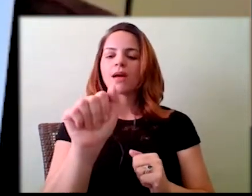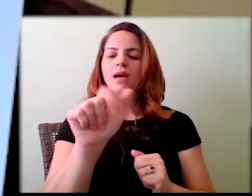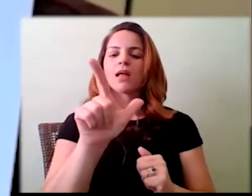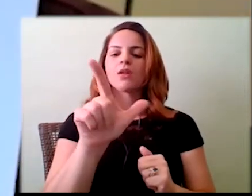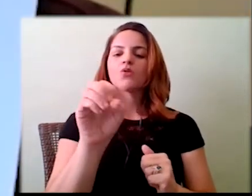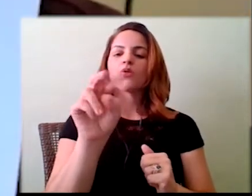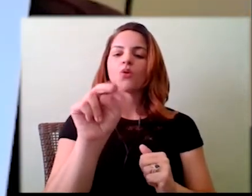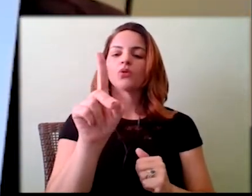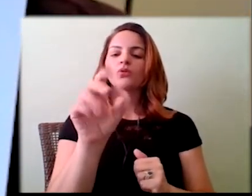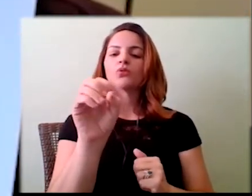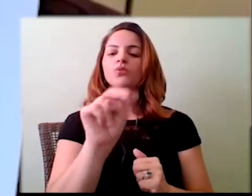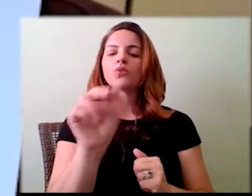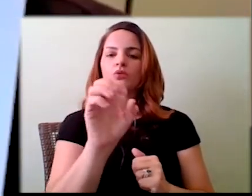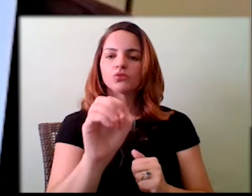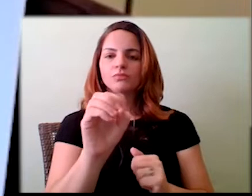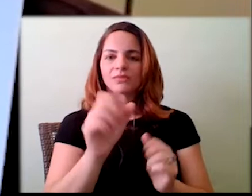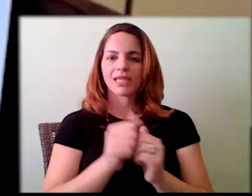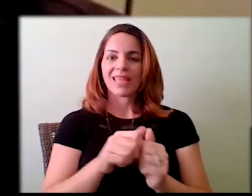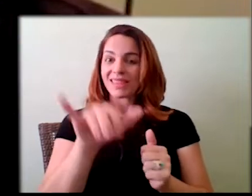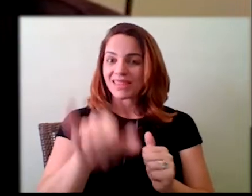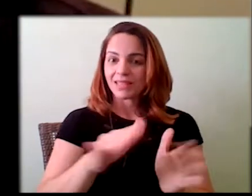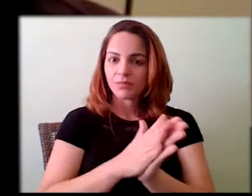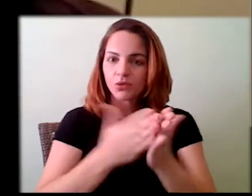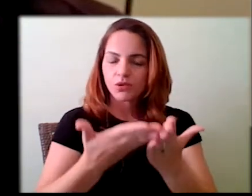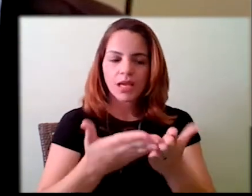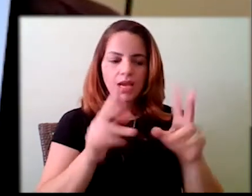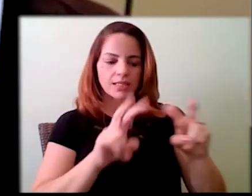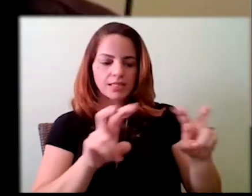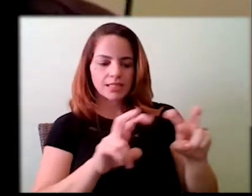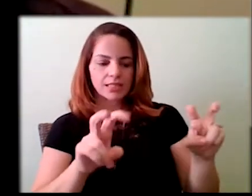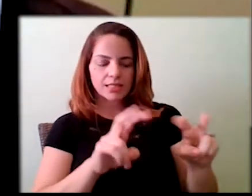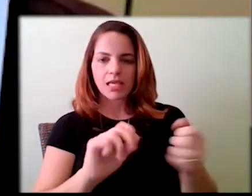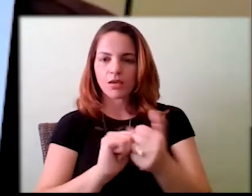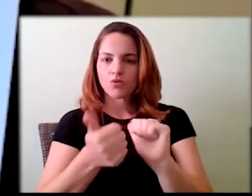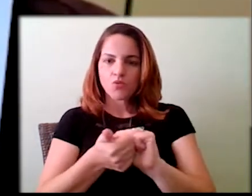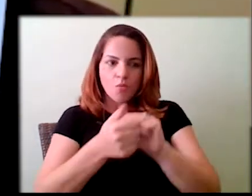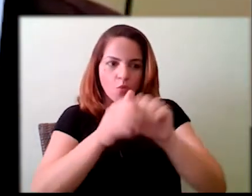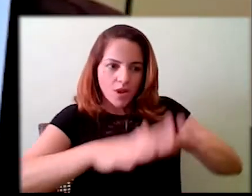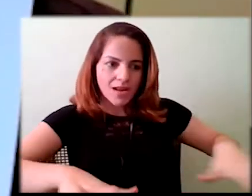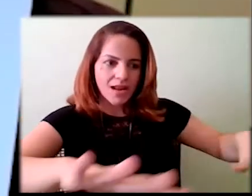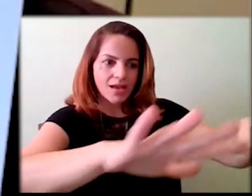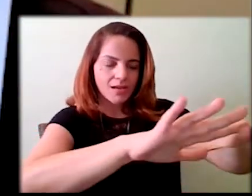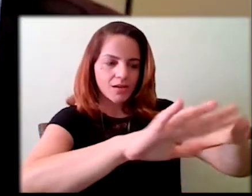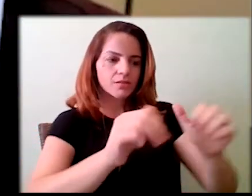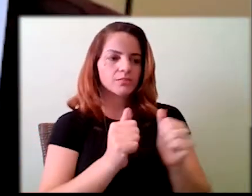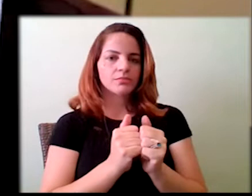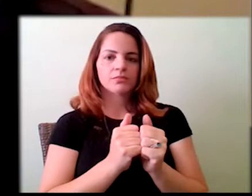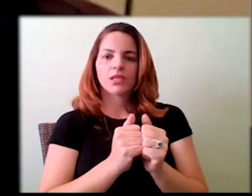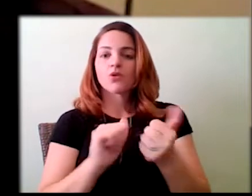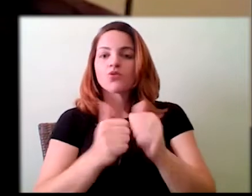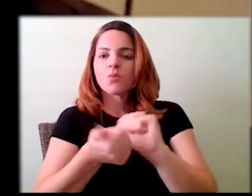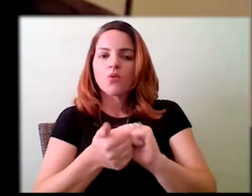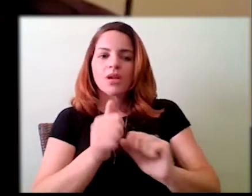Abstract Barrios, Joana Lodoño examines how Latinized urban landscapes are made palatable for white